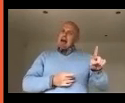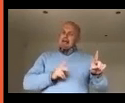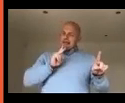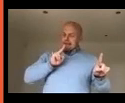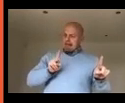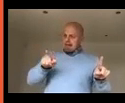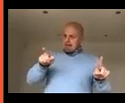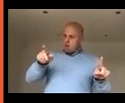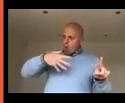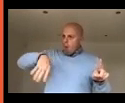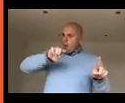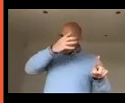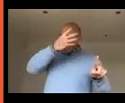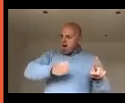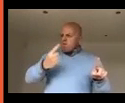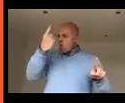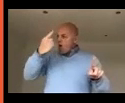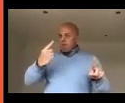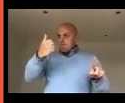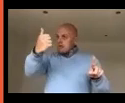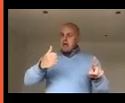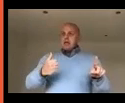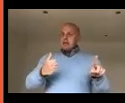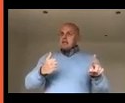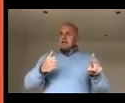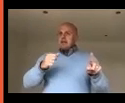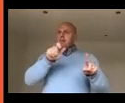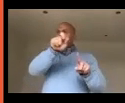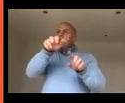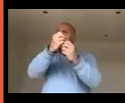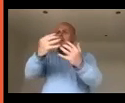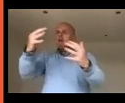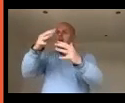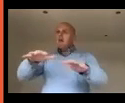to work with people who are particularly disadvantaged and isolated.